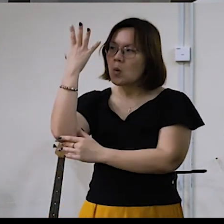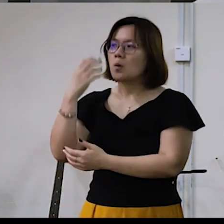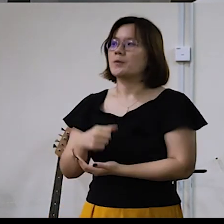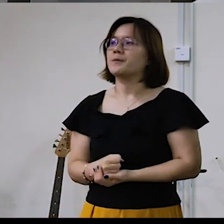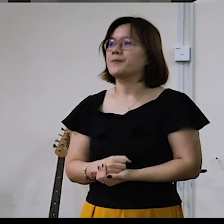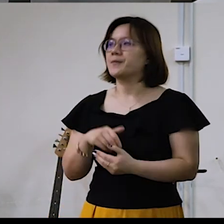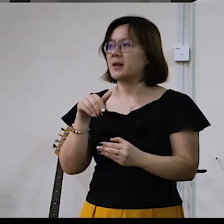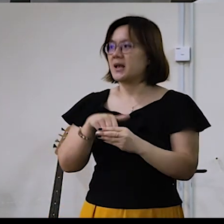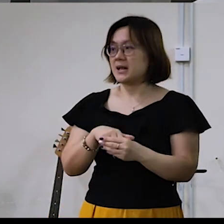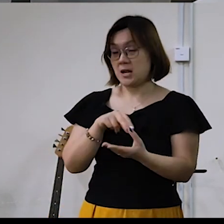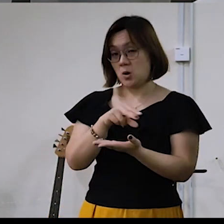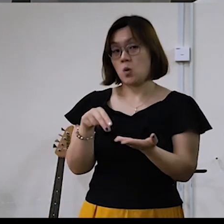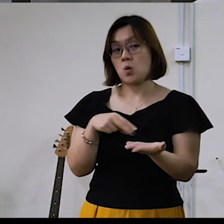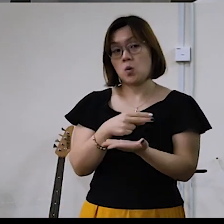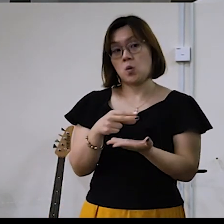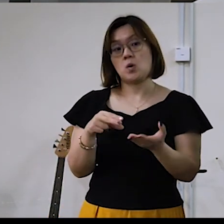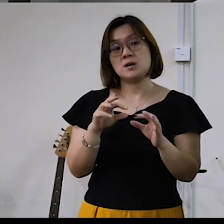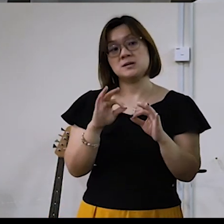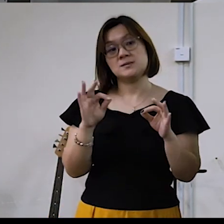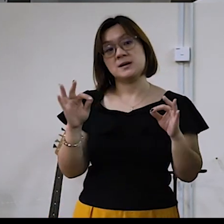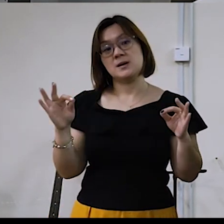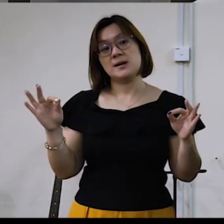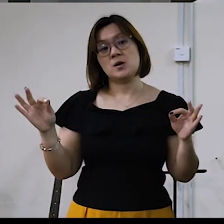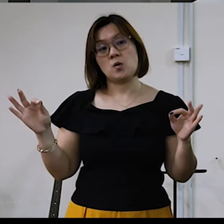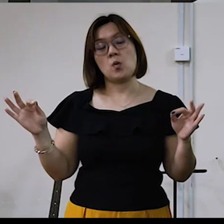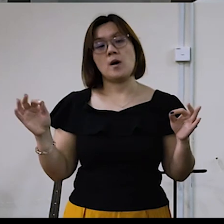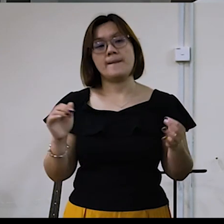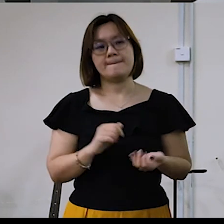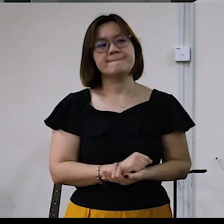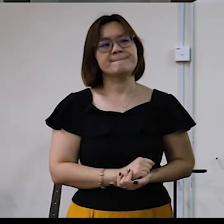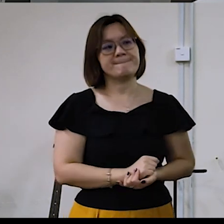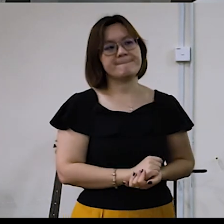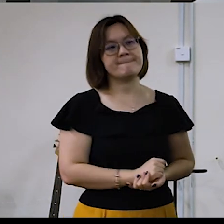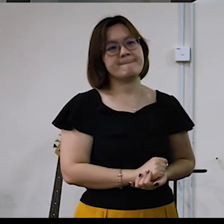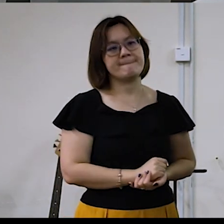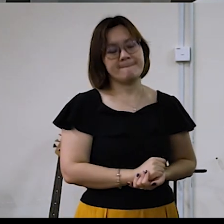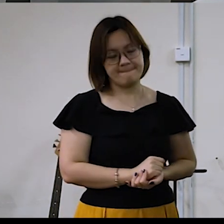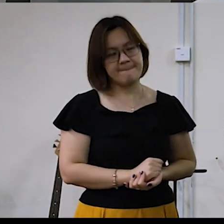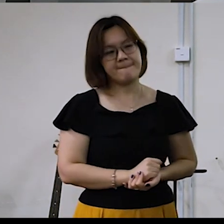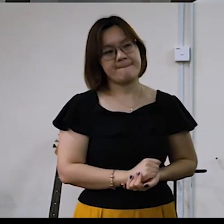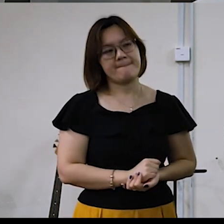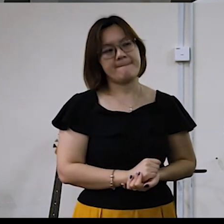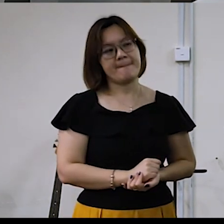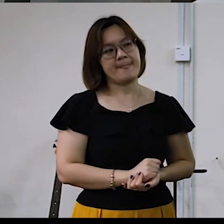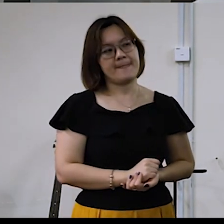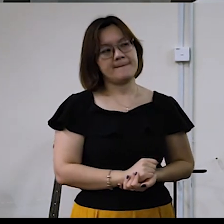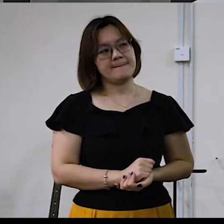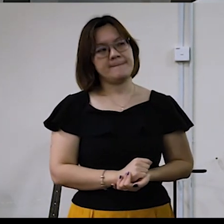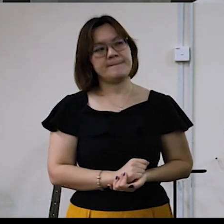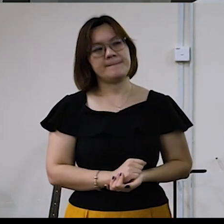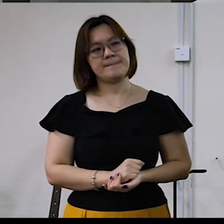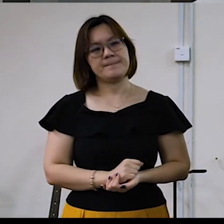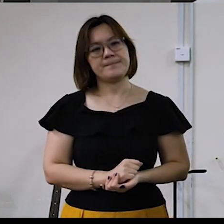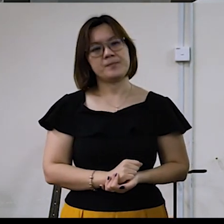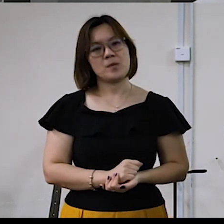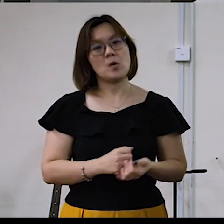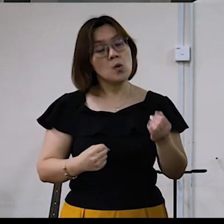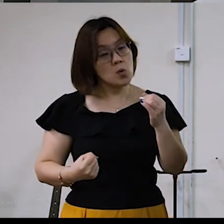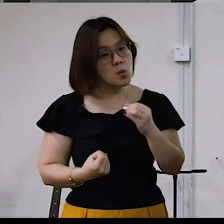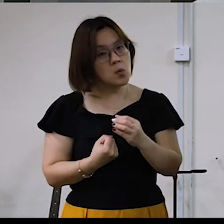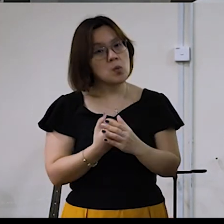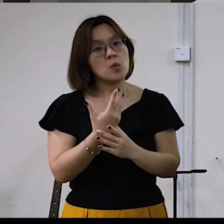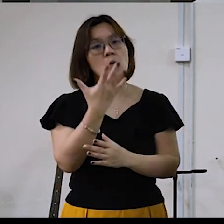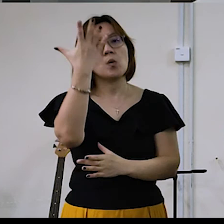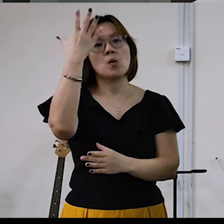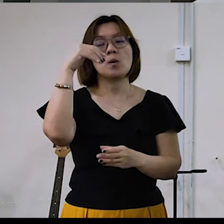dry up. We don't blow up. What happens? We grow up. Who can say amen? Amen. We grow up. Grow